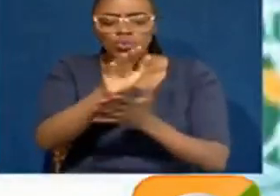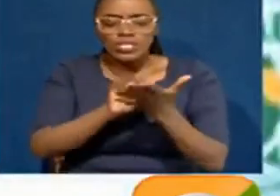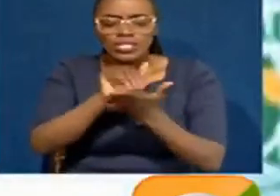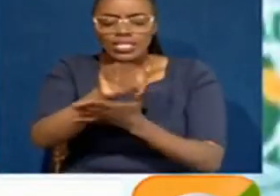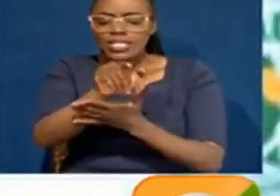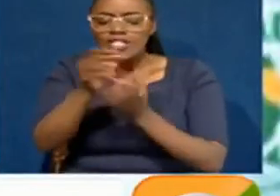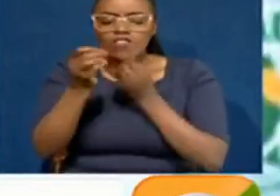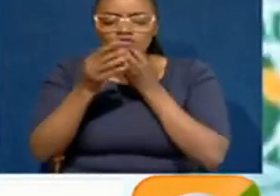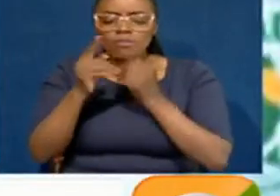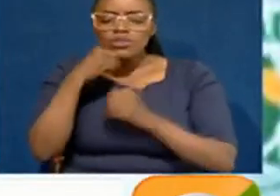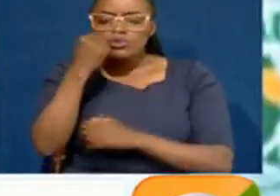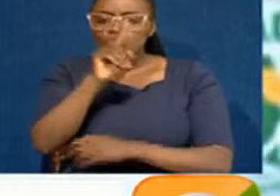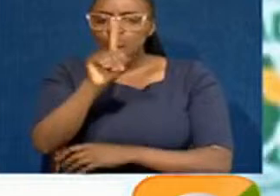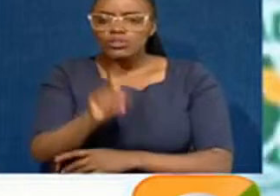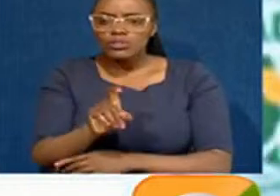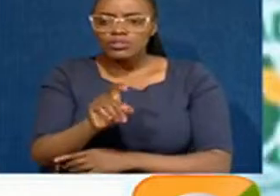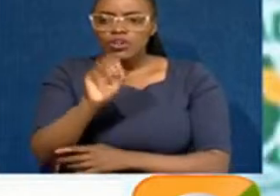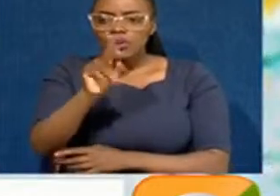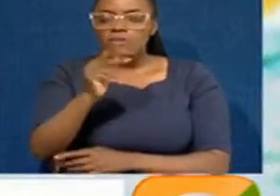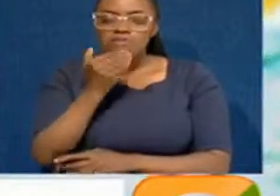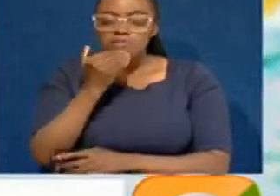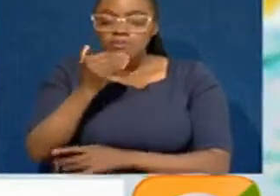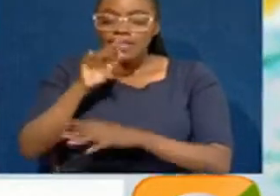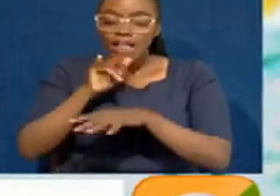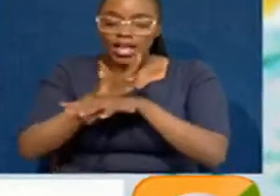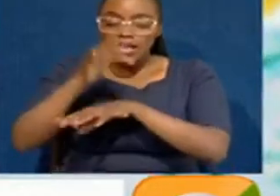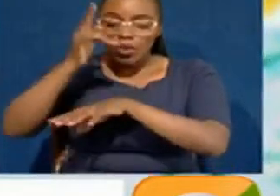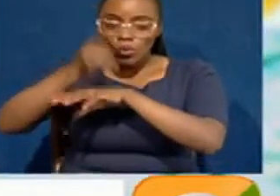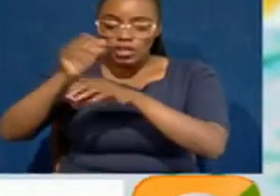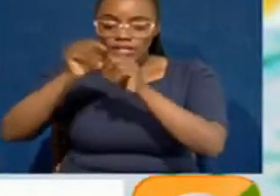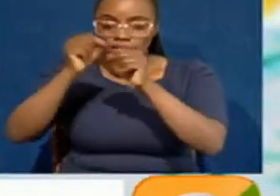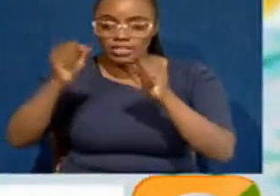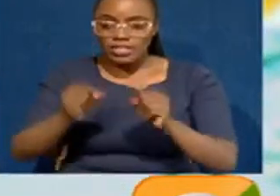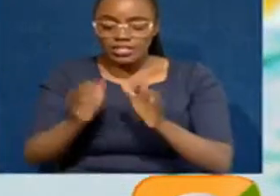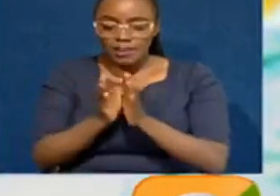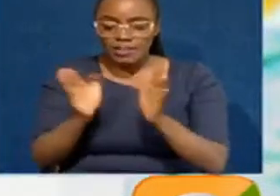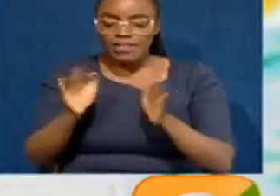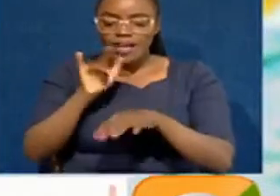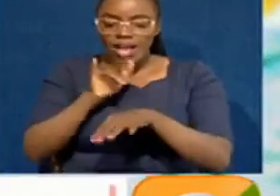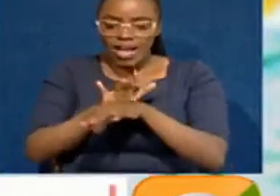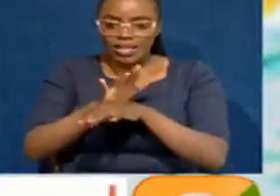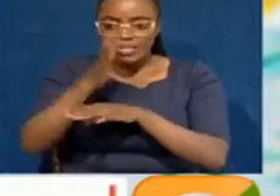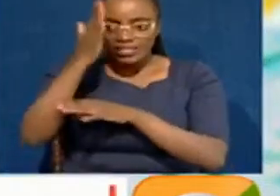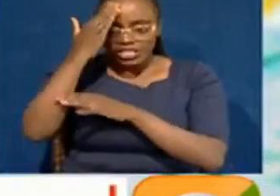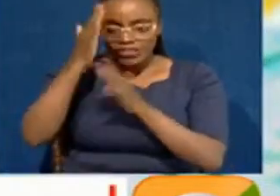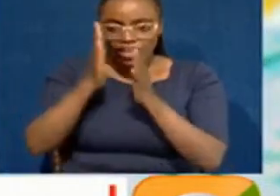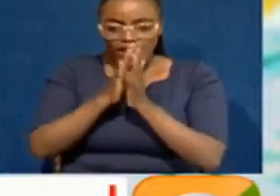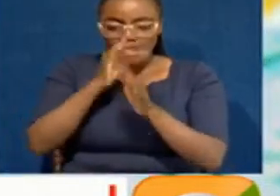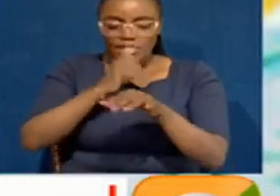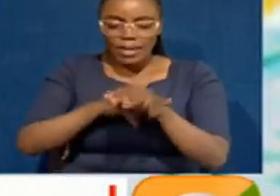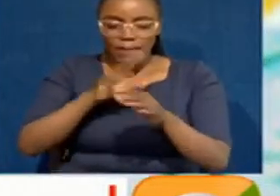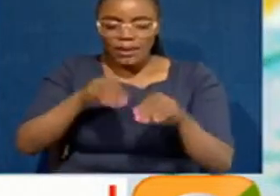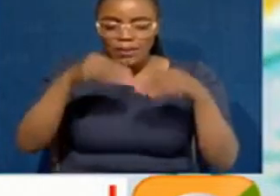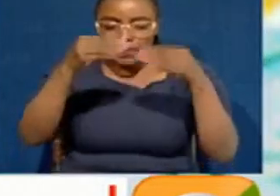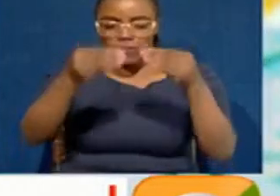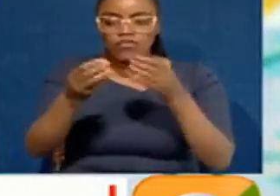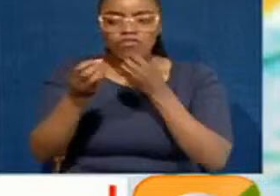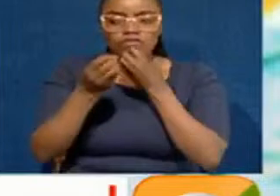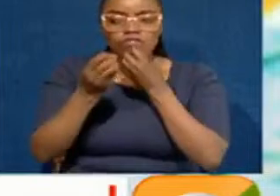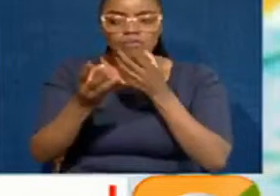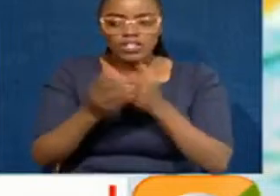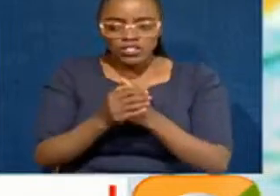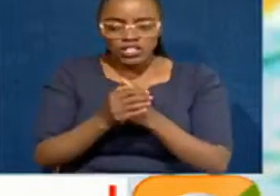it to? Yeah, thank you. I think early warning systems in general are early detection and timely dissemination of information,